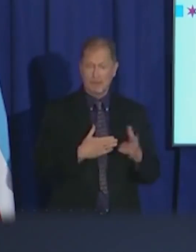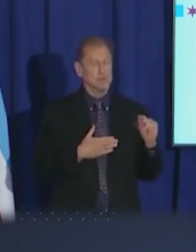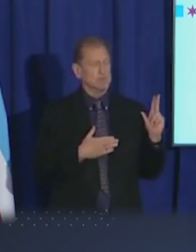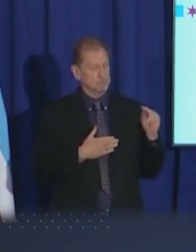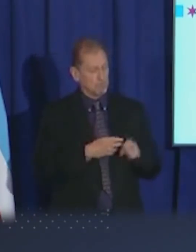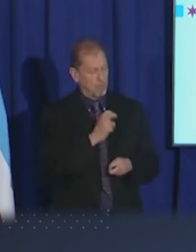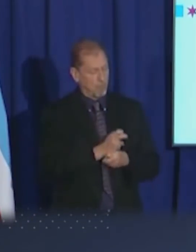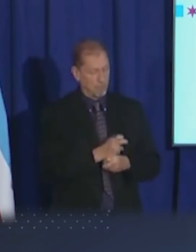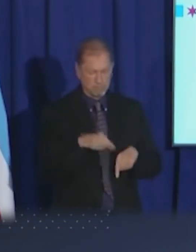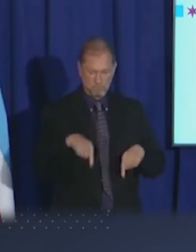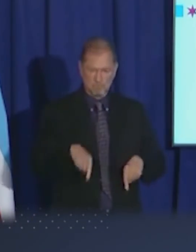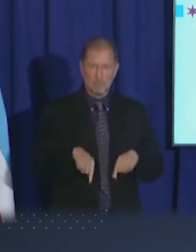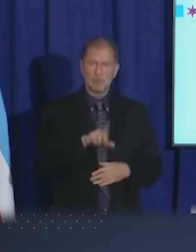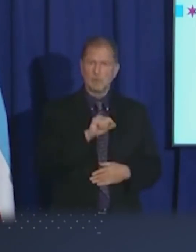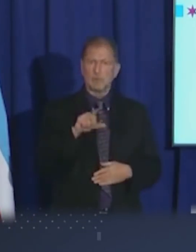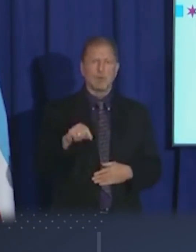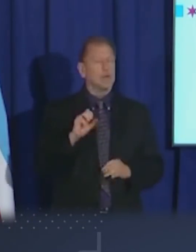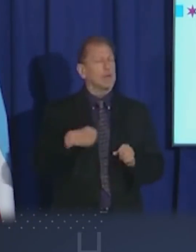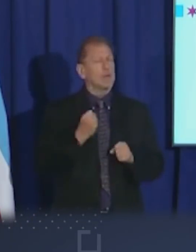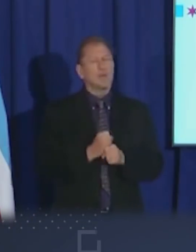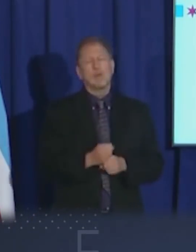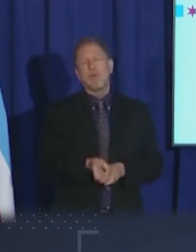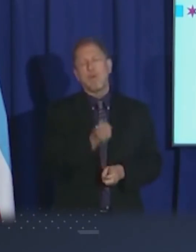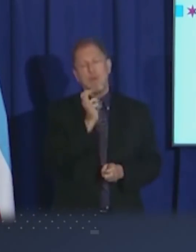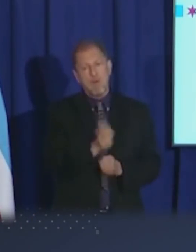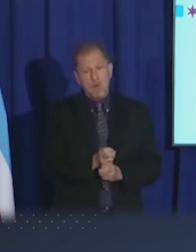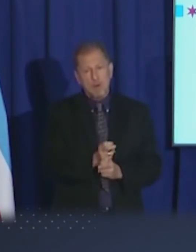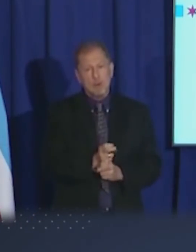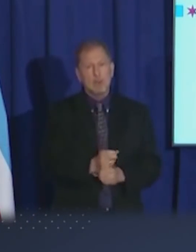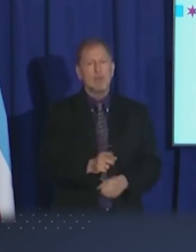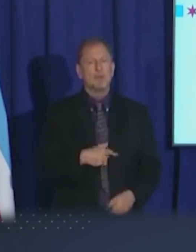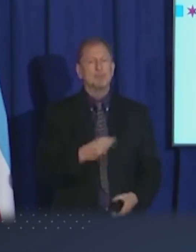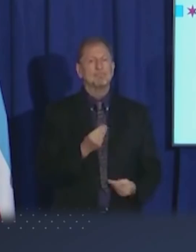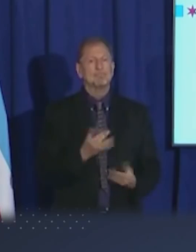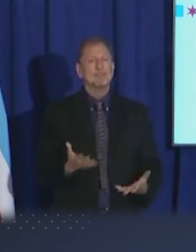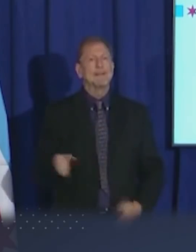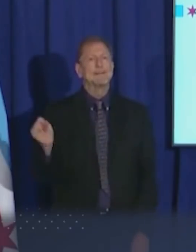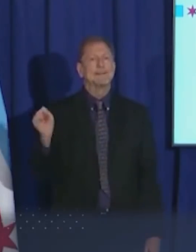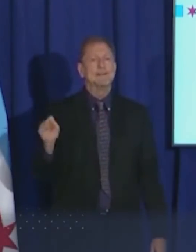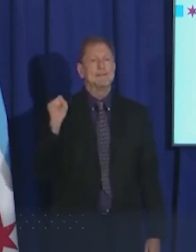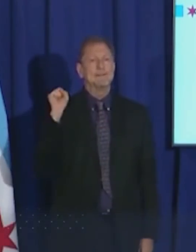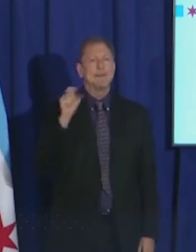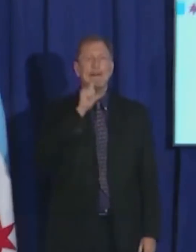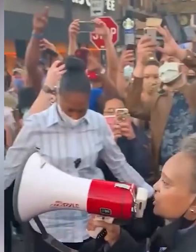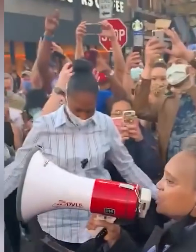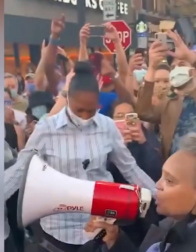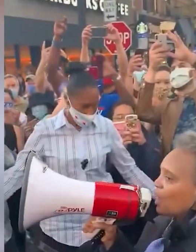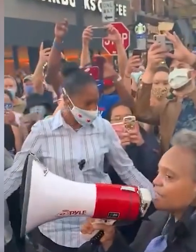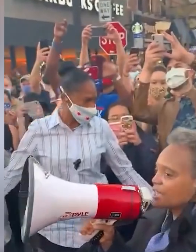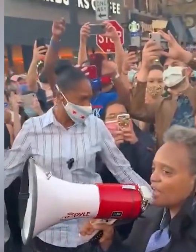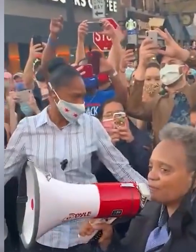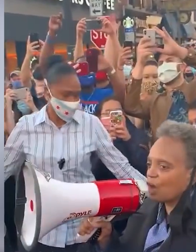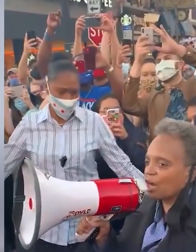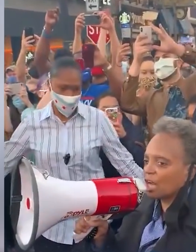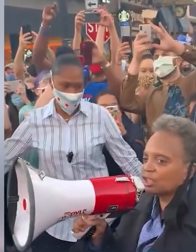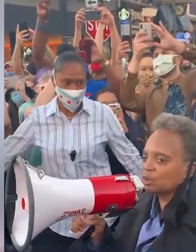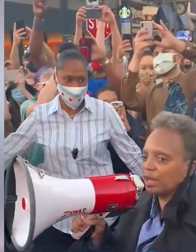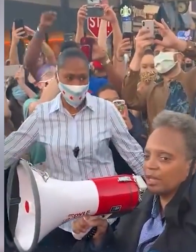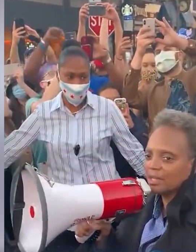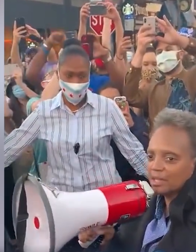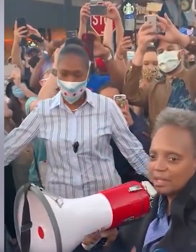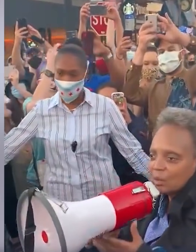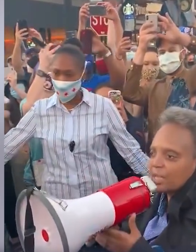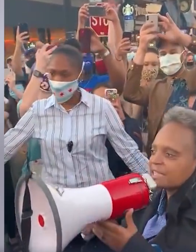We must tell you, you must cancel the normal Thanksgiving plans. This is a great day for our